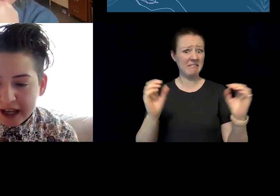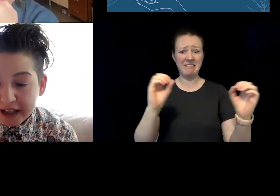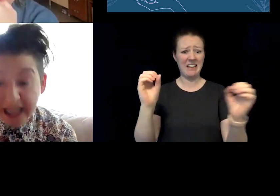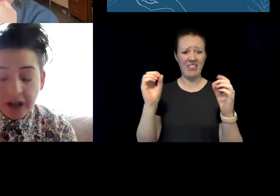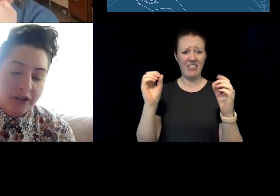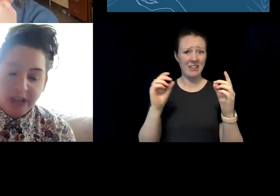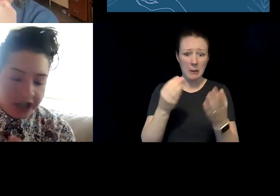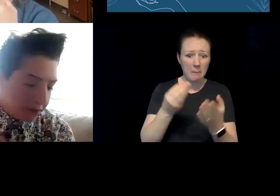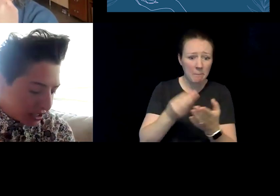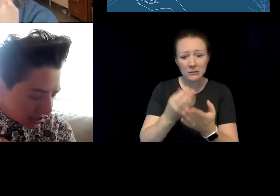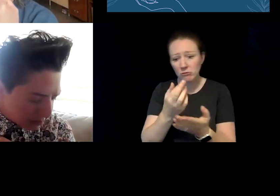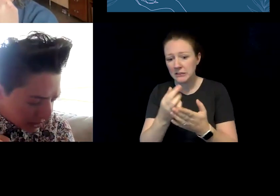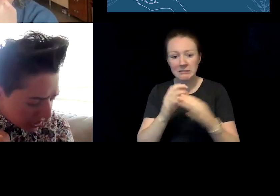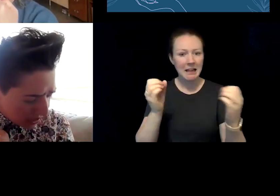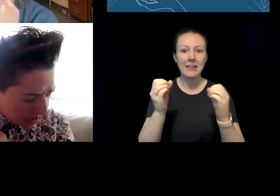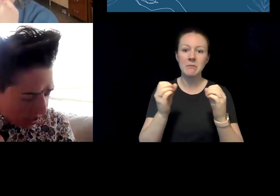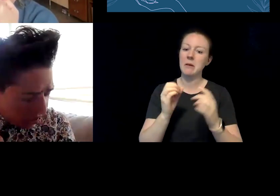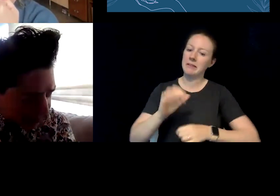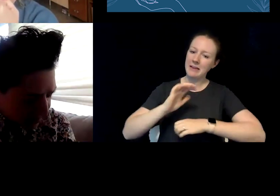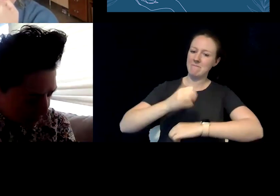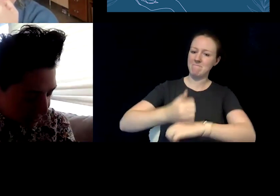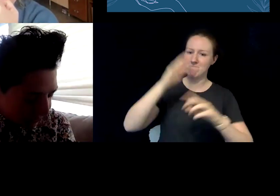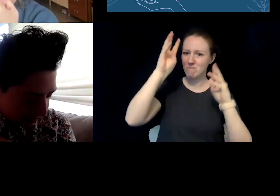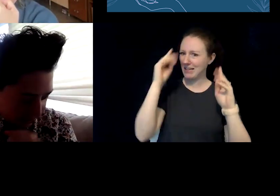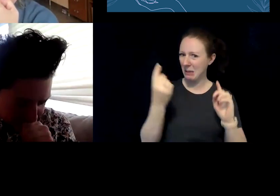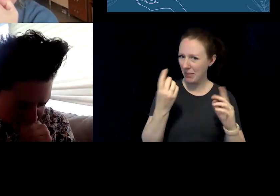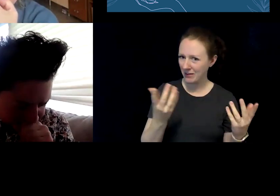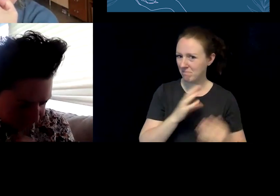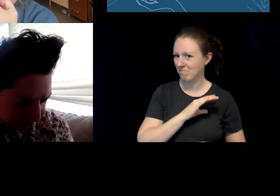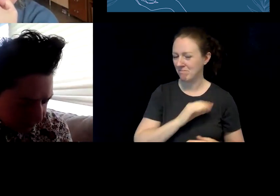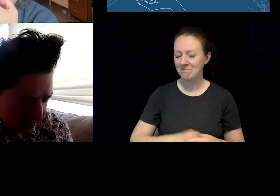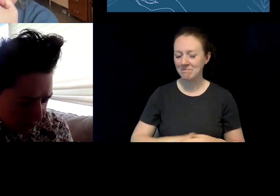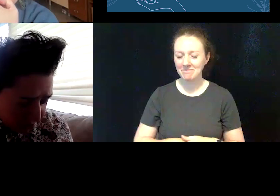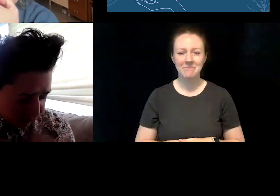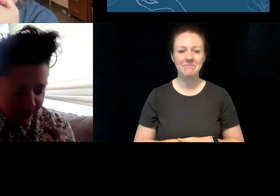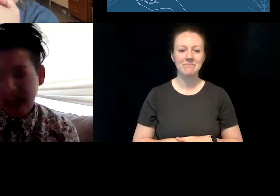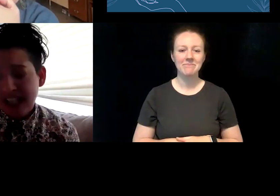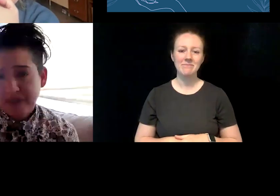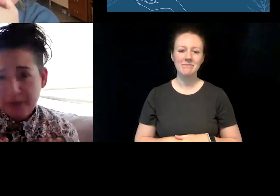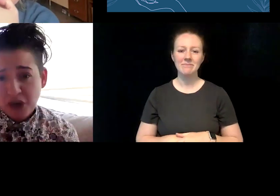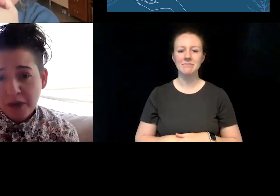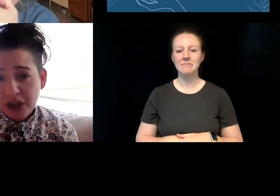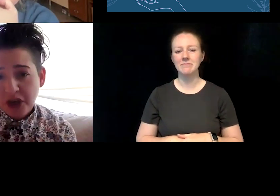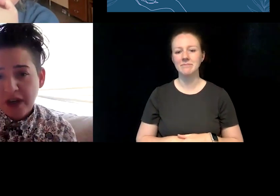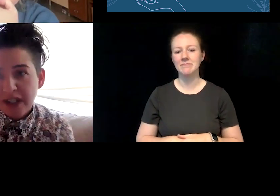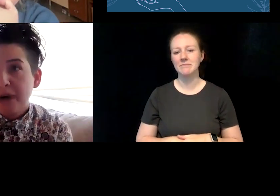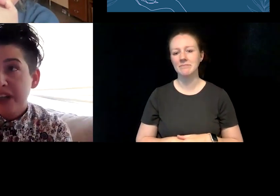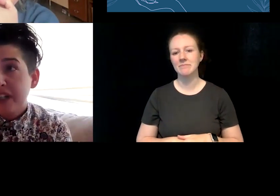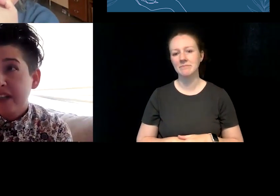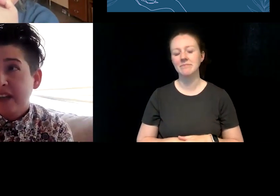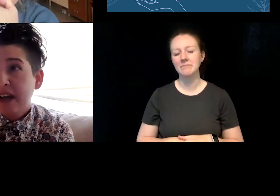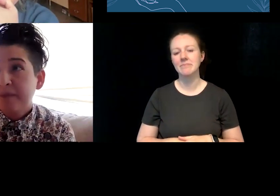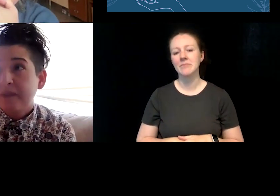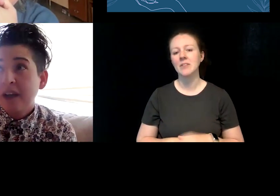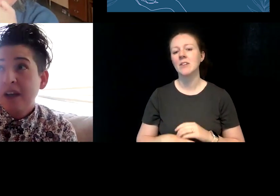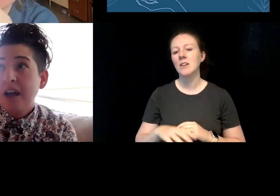and that kind of creation priceless. But I think it's specifically one of the things that has given me so much joy is a project